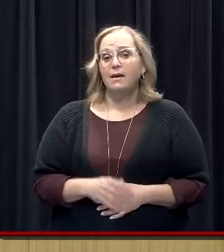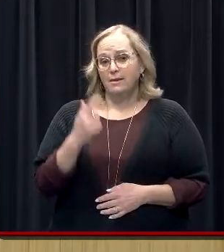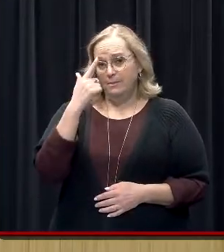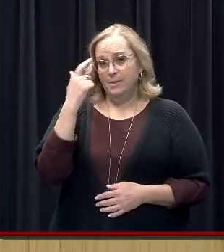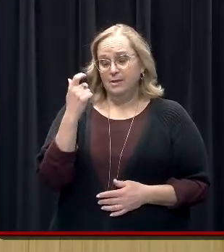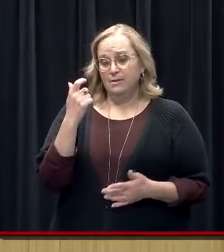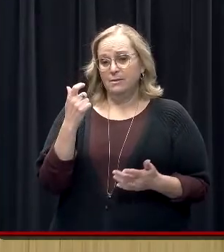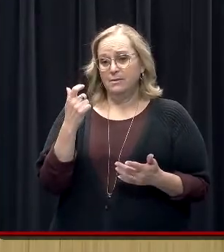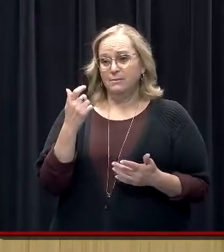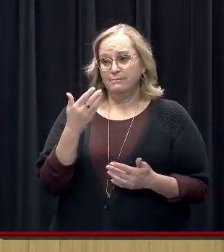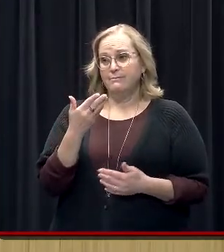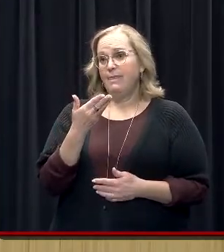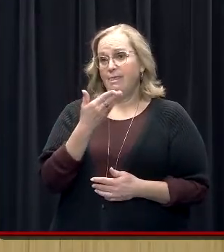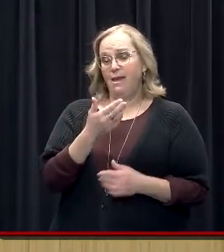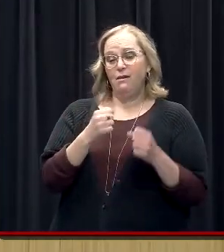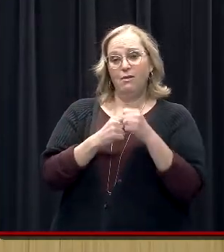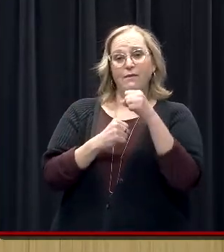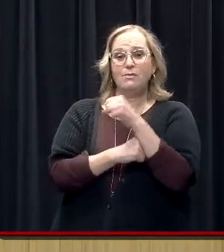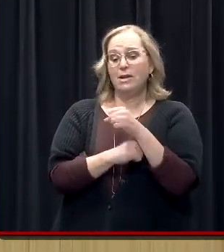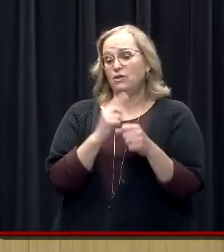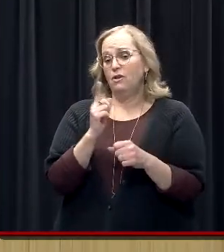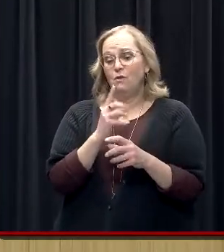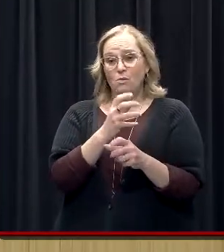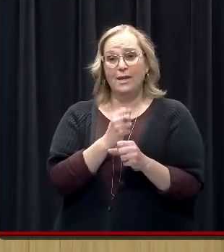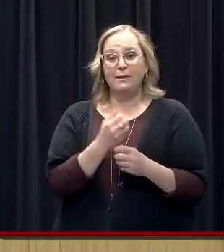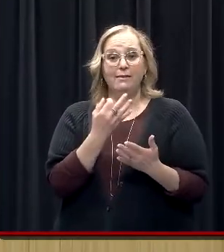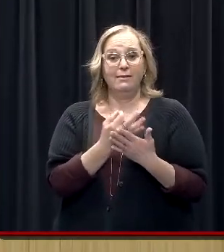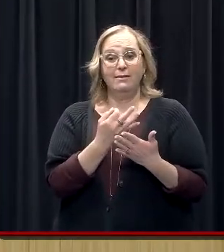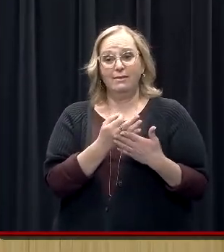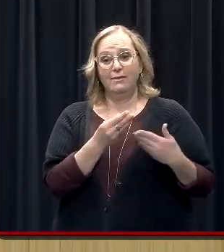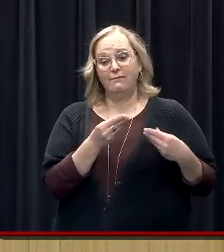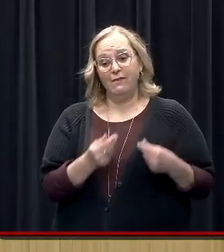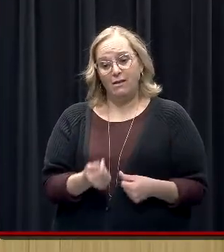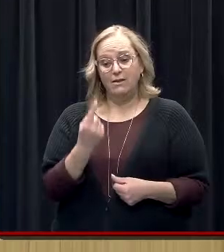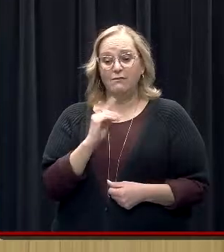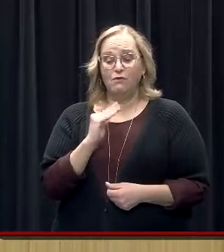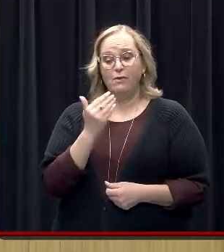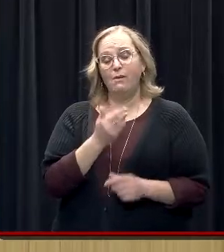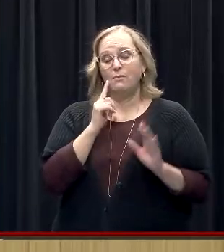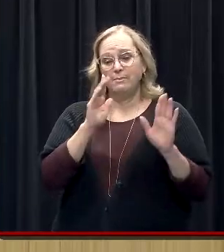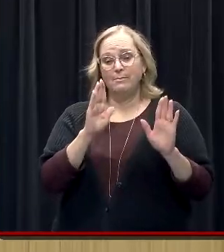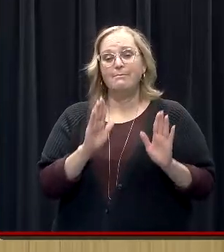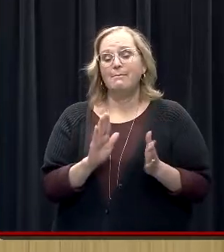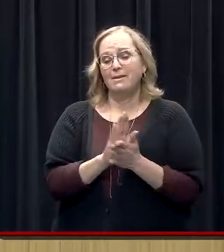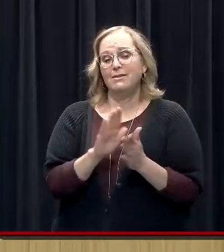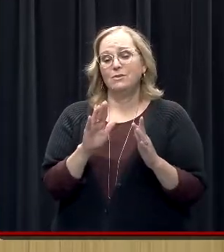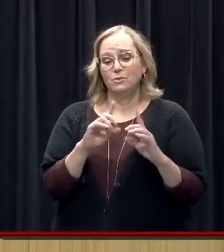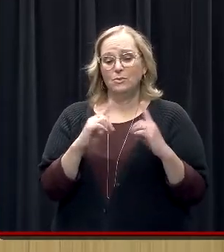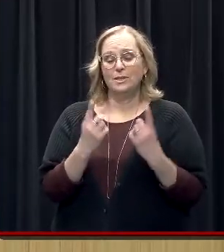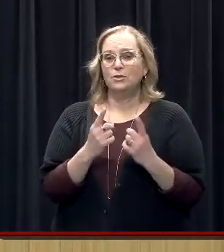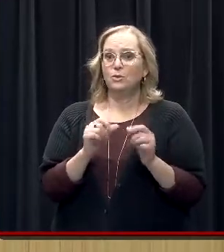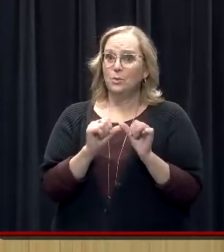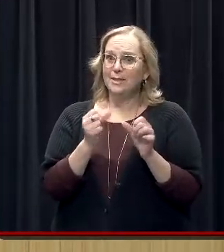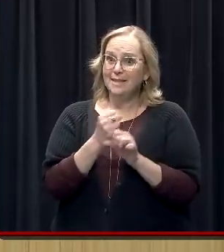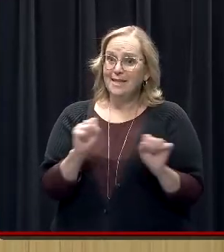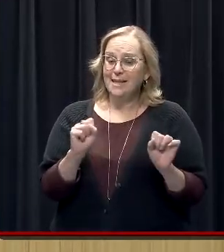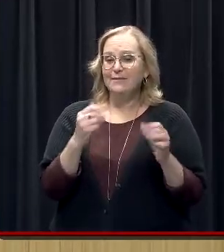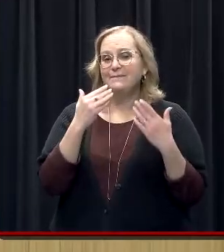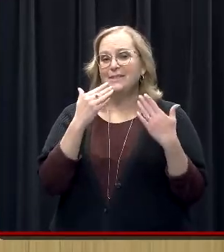because they are the foundation of where we get the funding for our amazing school district. So stay safe. Thank you.